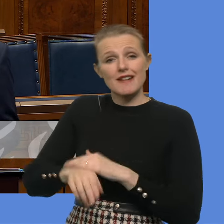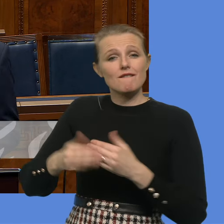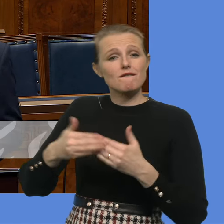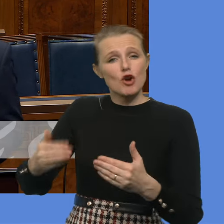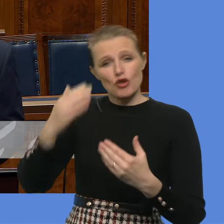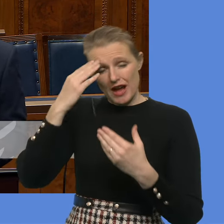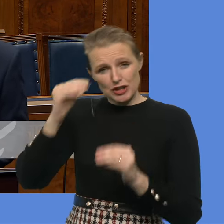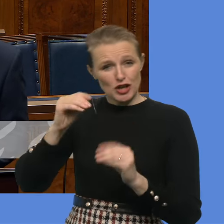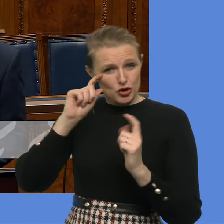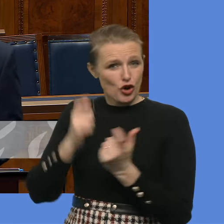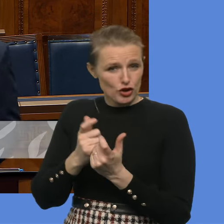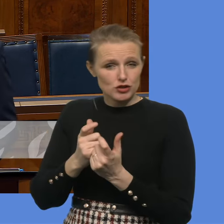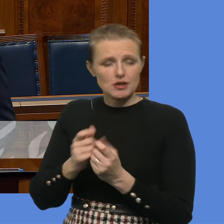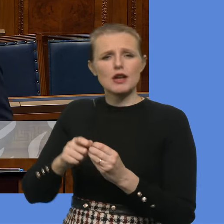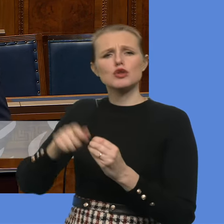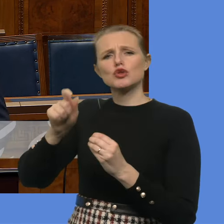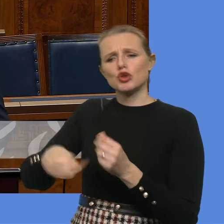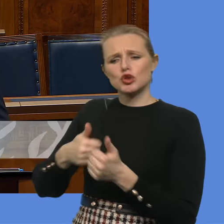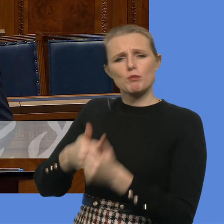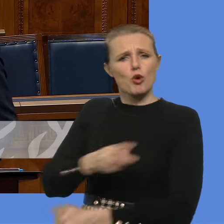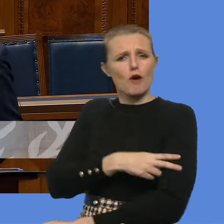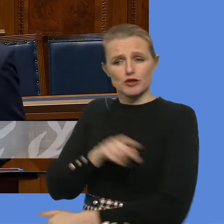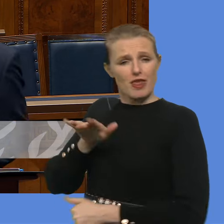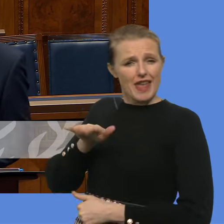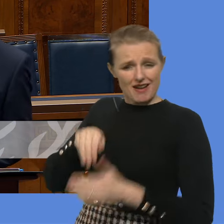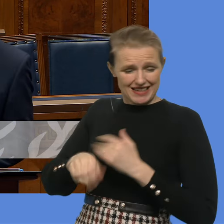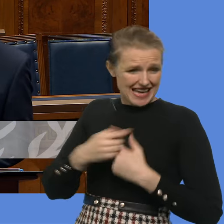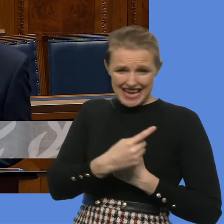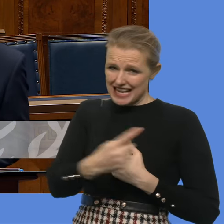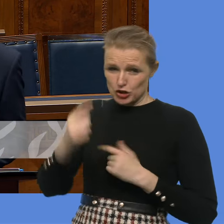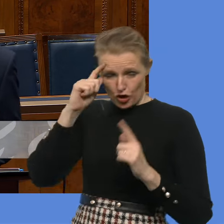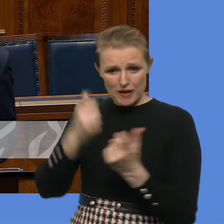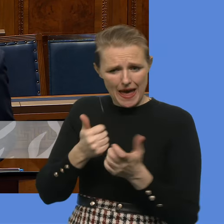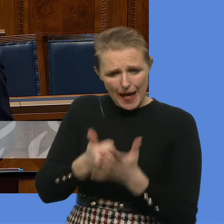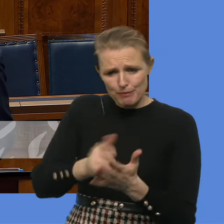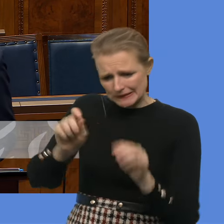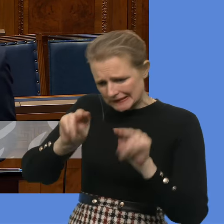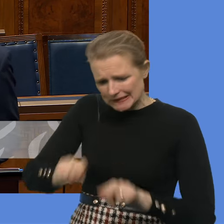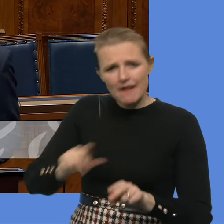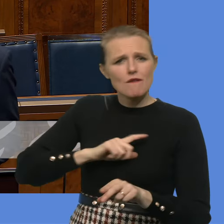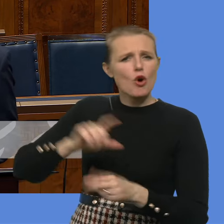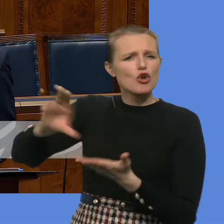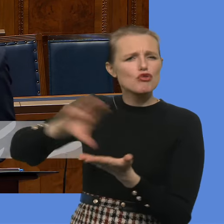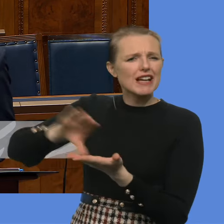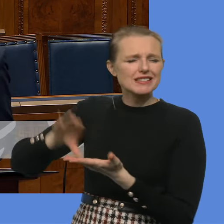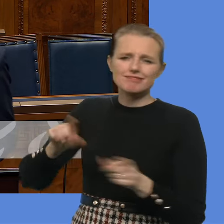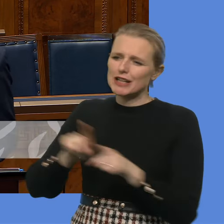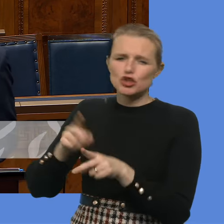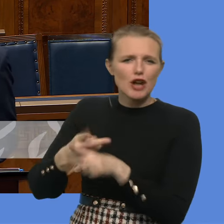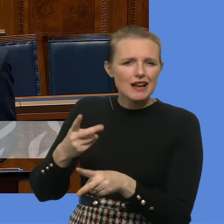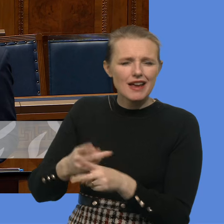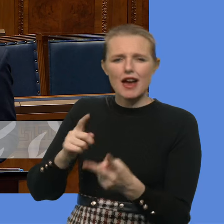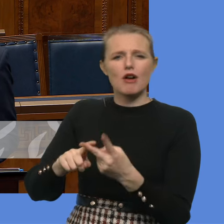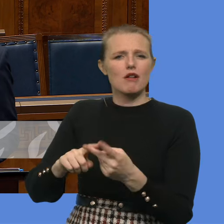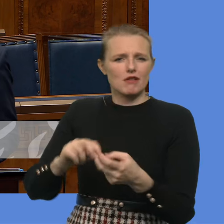Student support officers based in every college help students access further education grants. The hardship fund, care to learn, childcare and educational